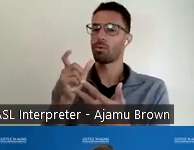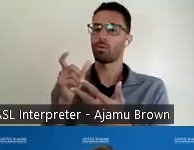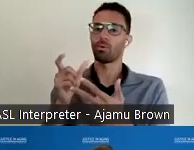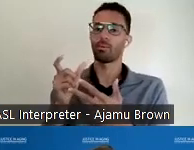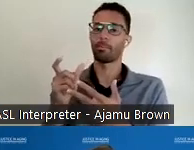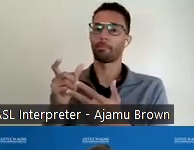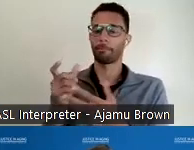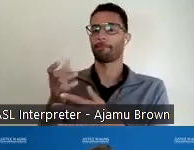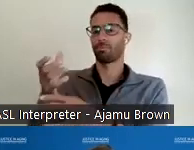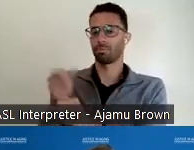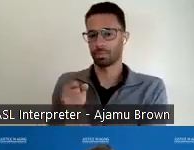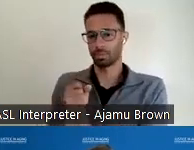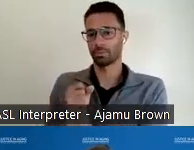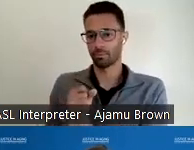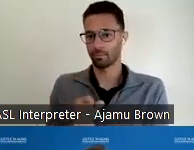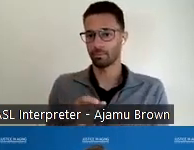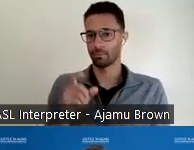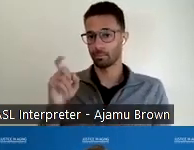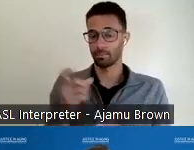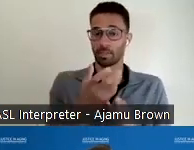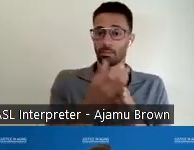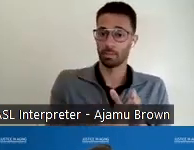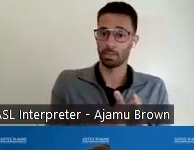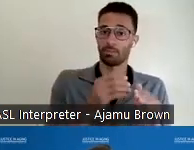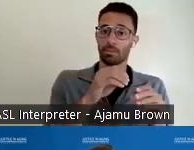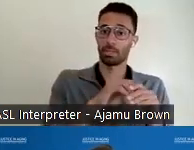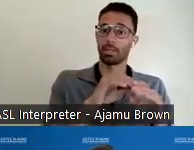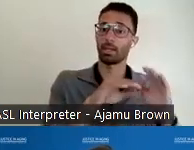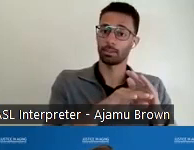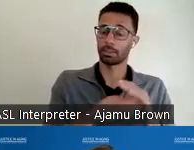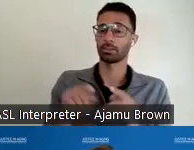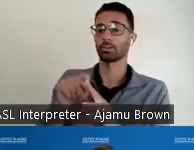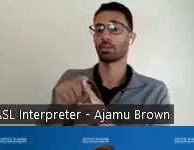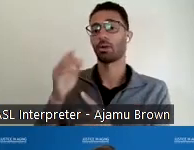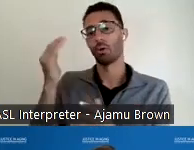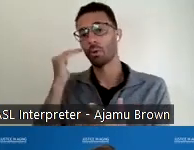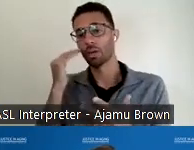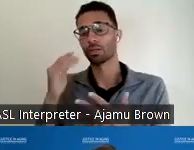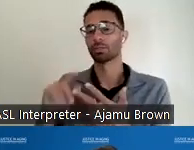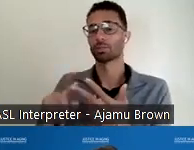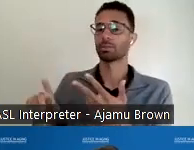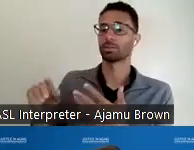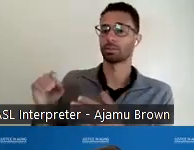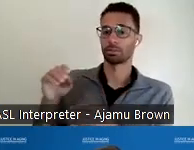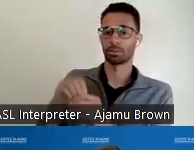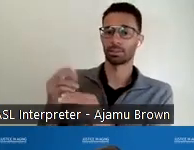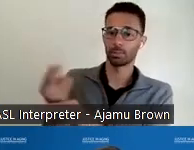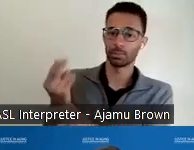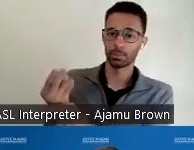happening specifically. Are they happening in access? Are they happening in awareness? And are they happening in actual utilization?